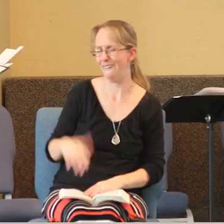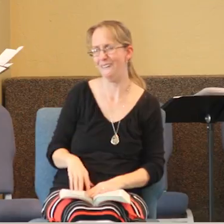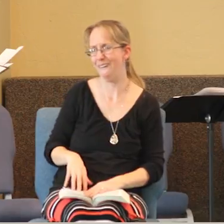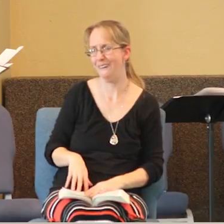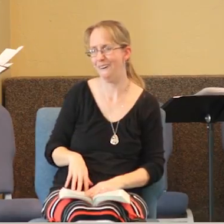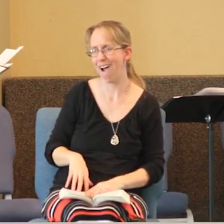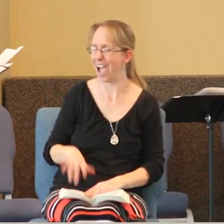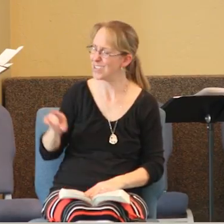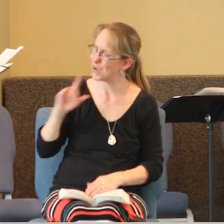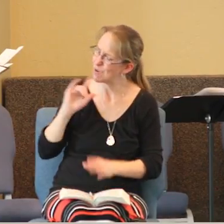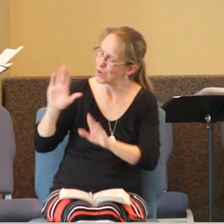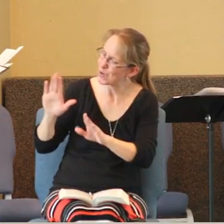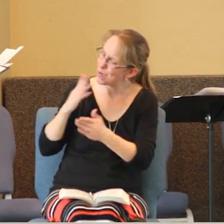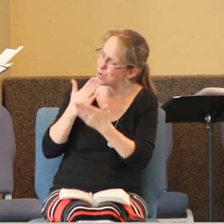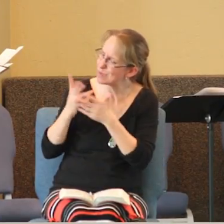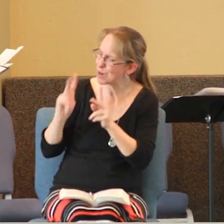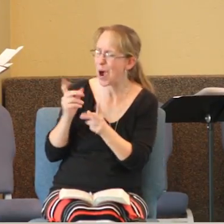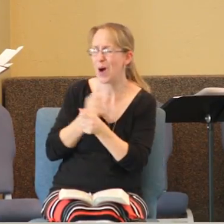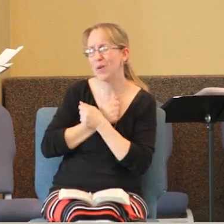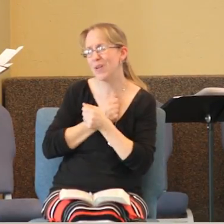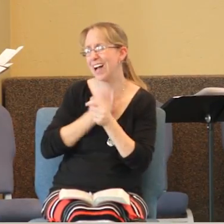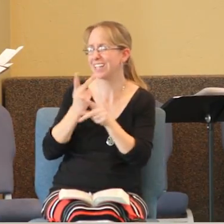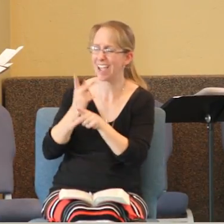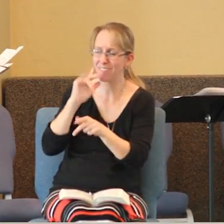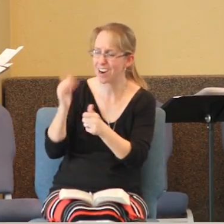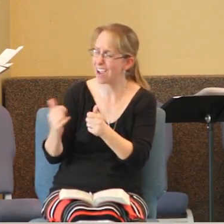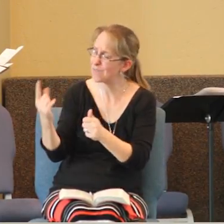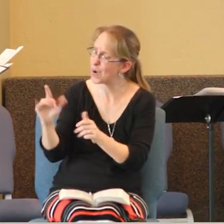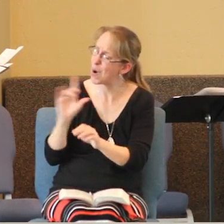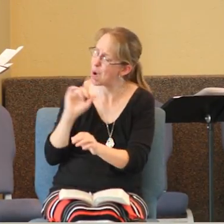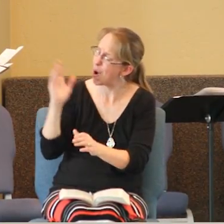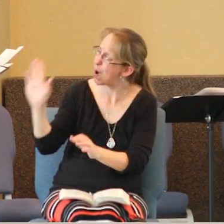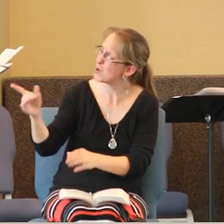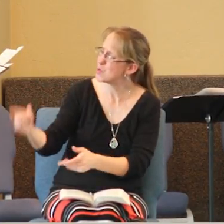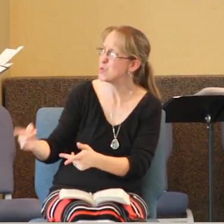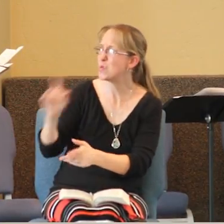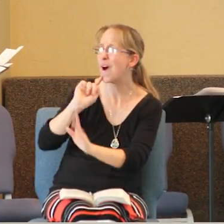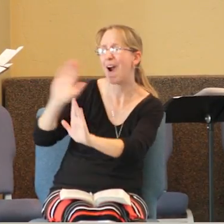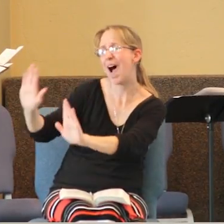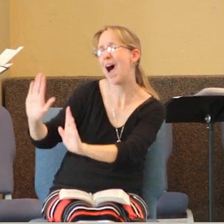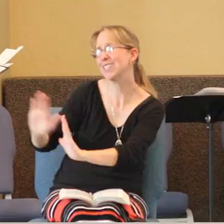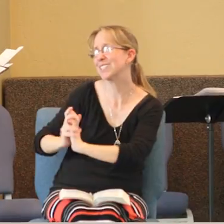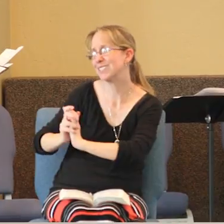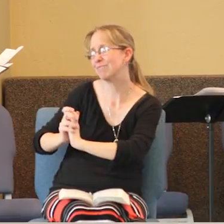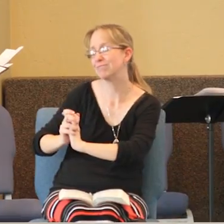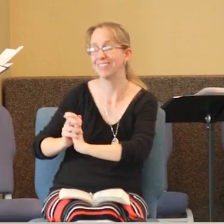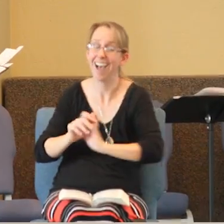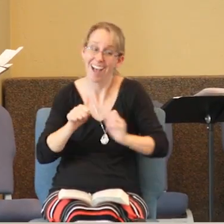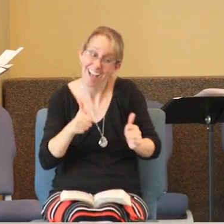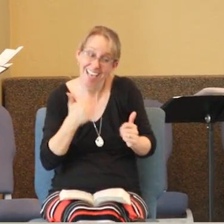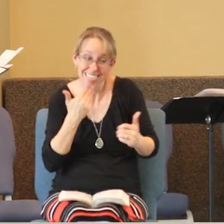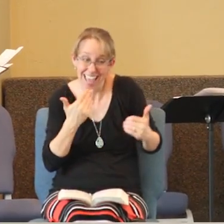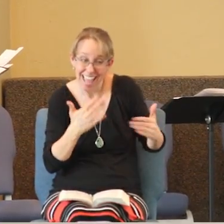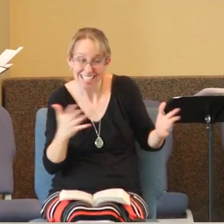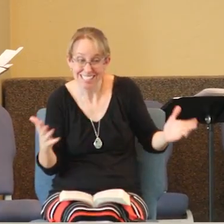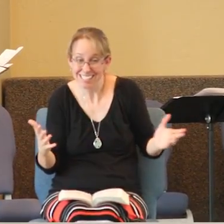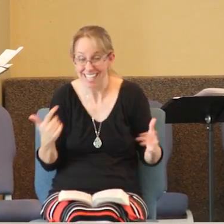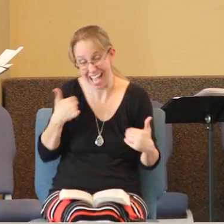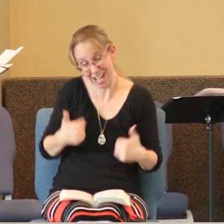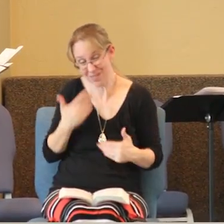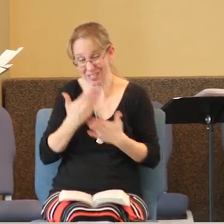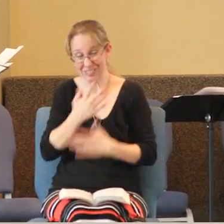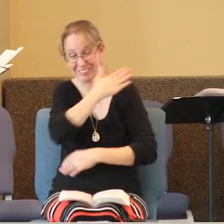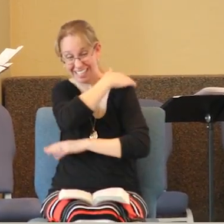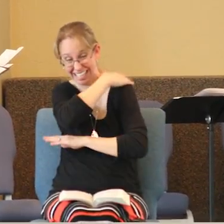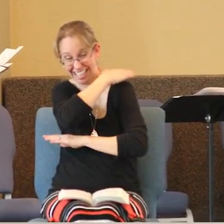you're so great. Man, you just love and care for everyone. Aren't you awesome? Yeah, thanks. Geez. I'm pretty good. Pat myself on.